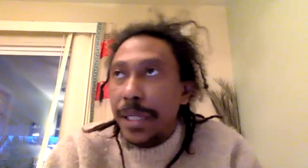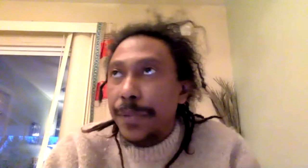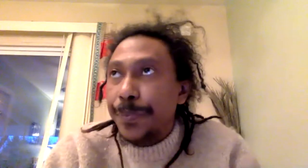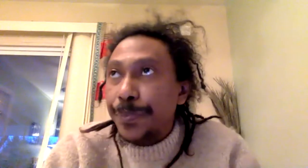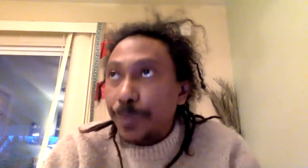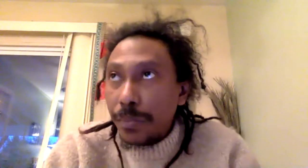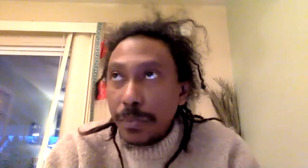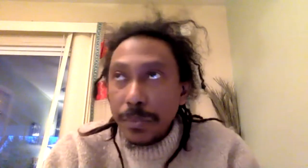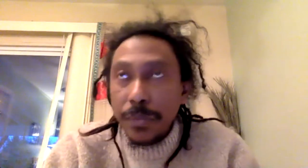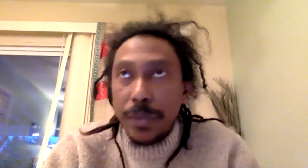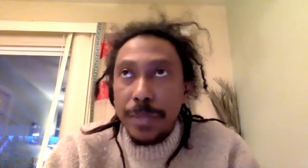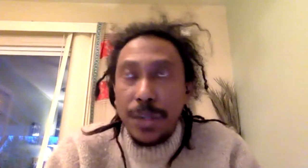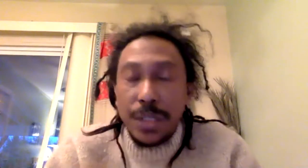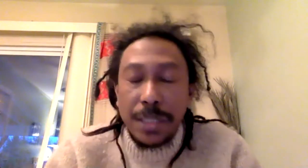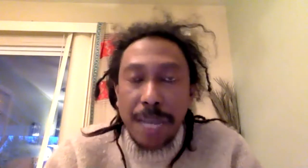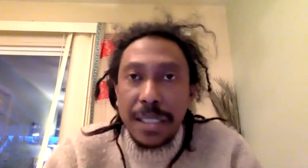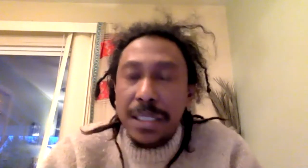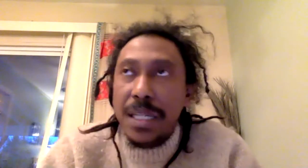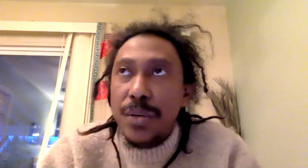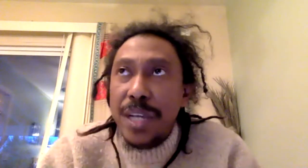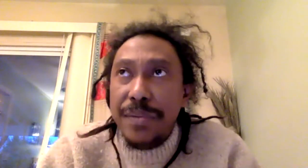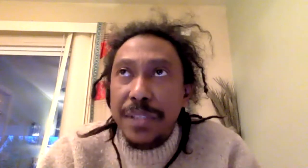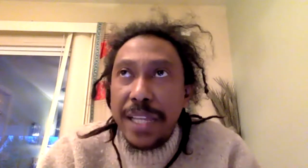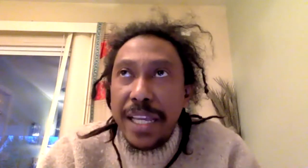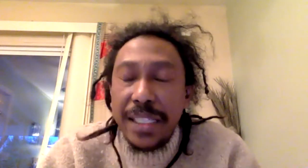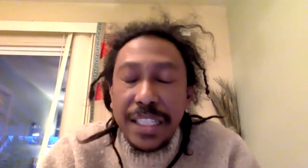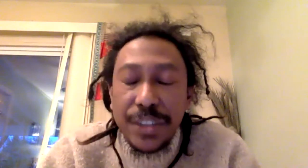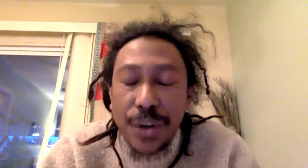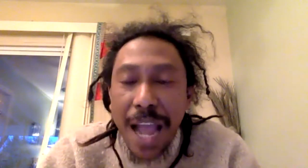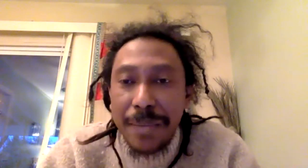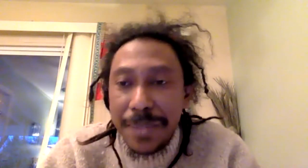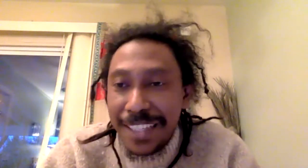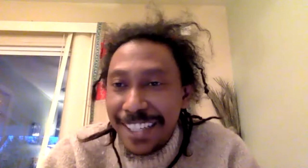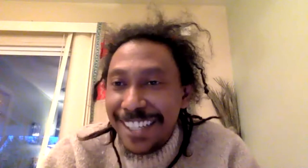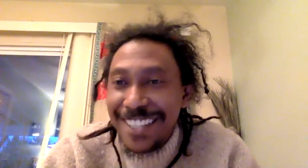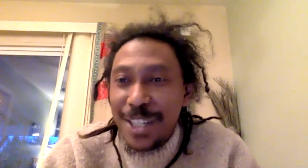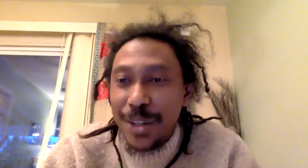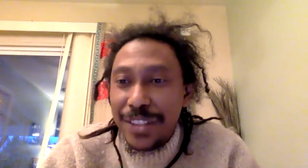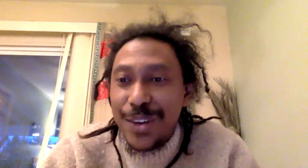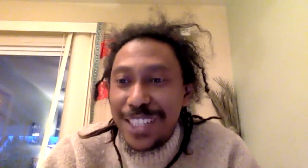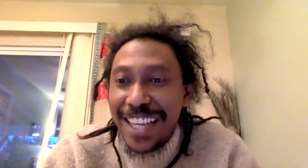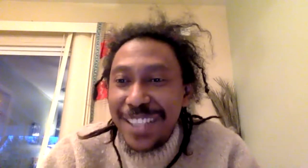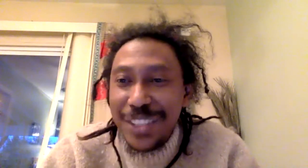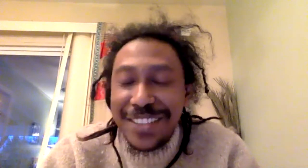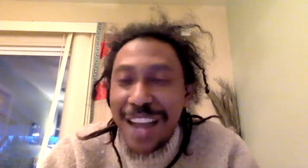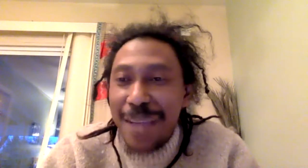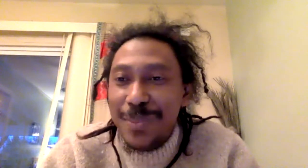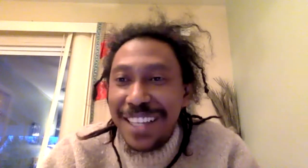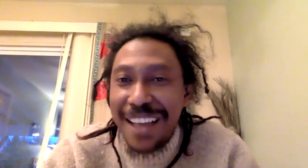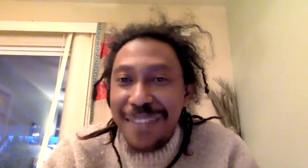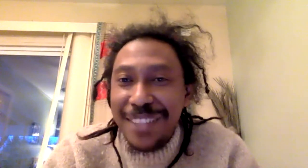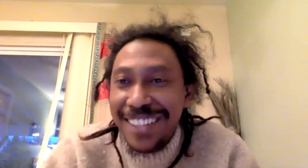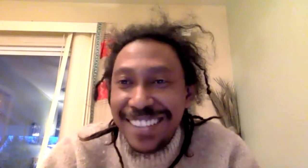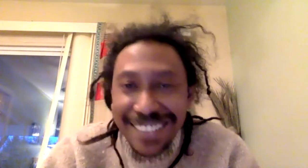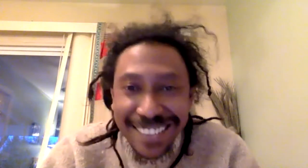then, because in Madagascar we have 18 tribes. So those 18 tribes, they